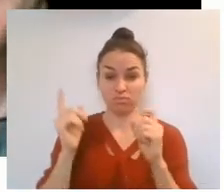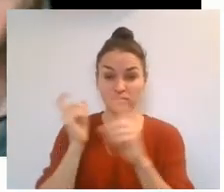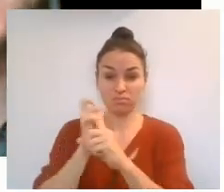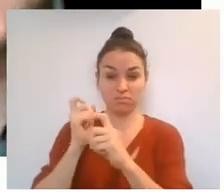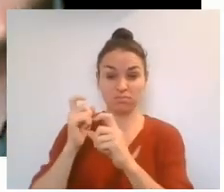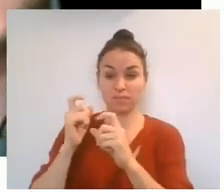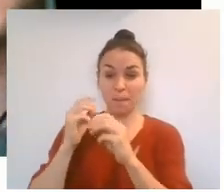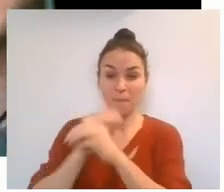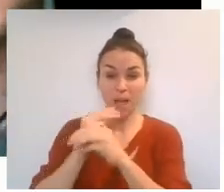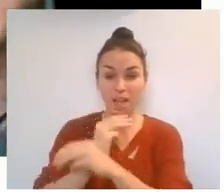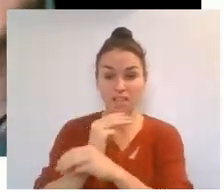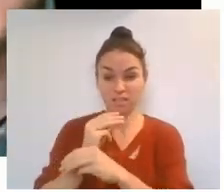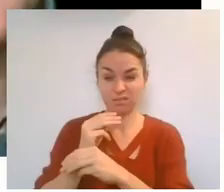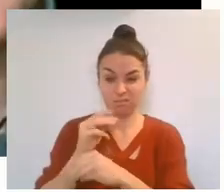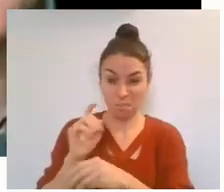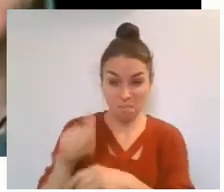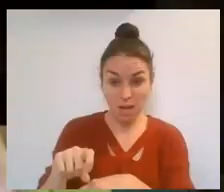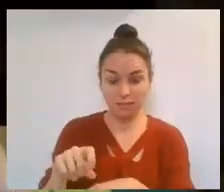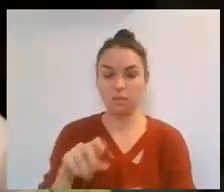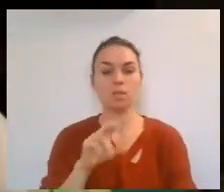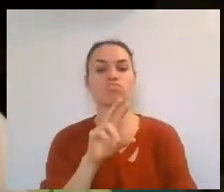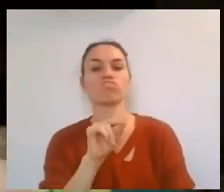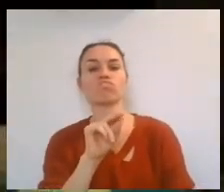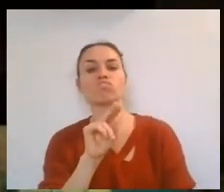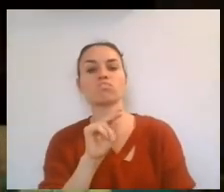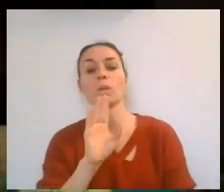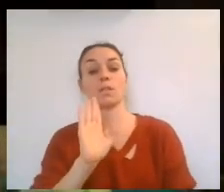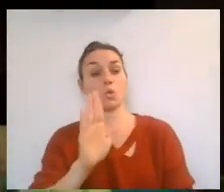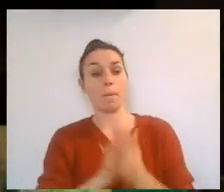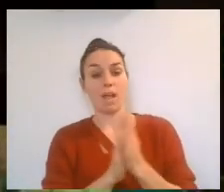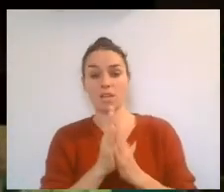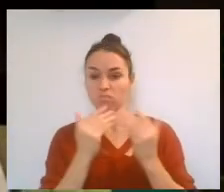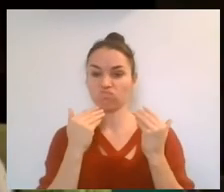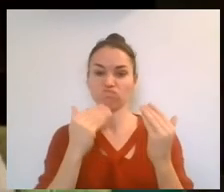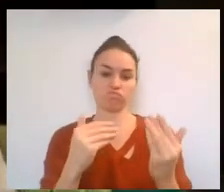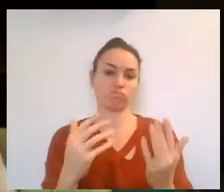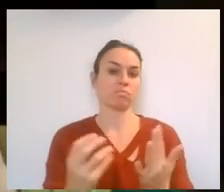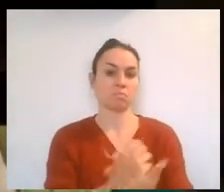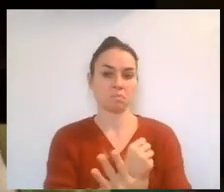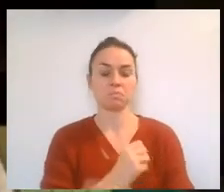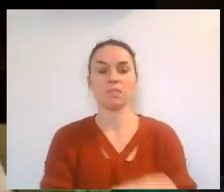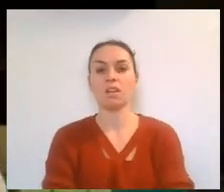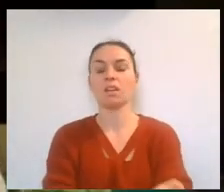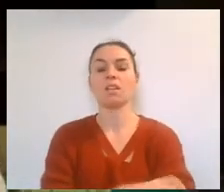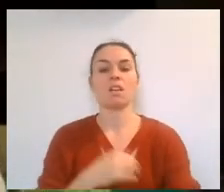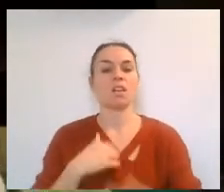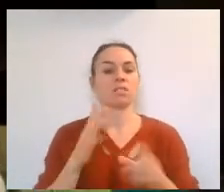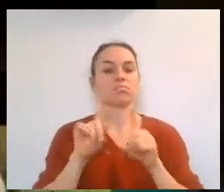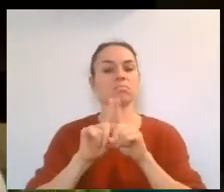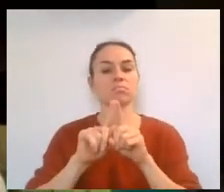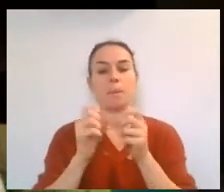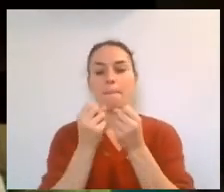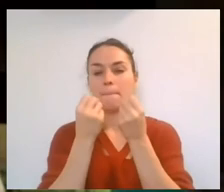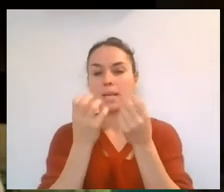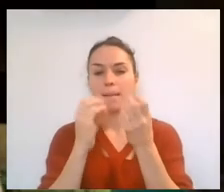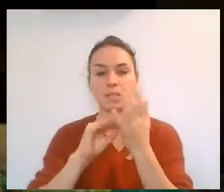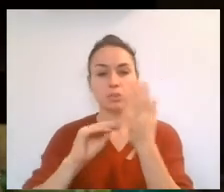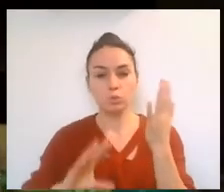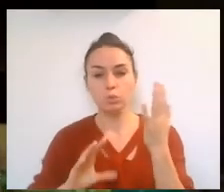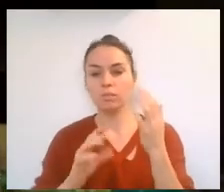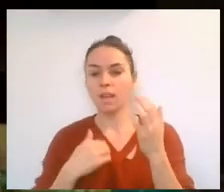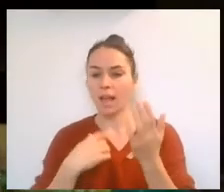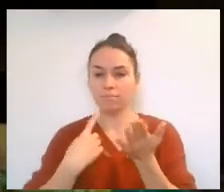Follow your passion. I have mentored many students, met, talked with many of them. There are